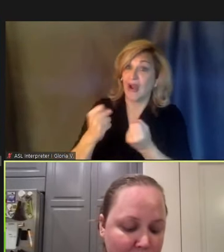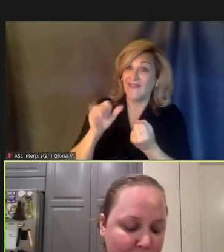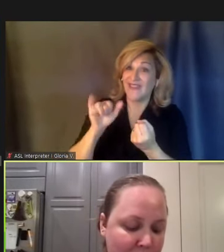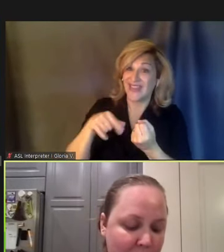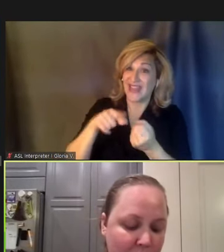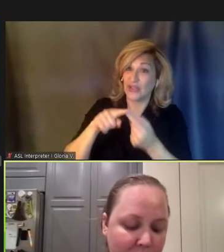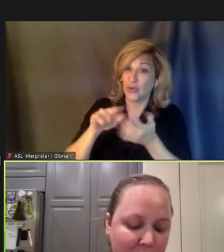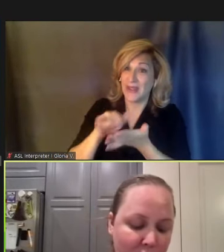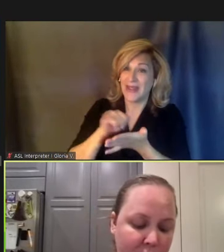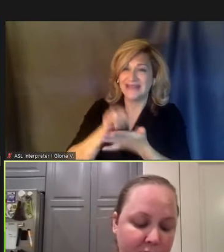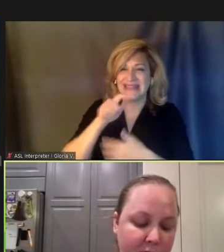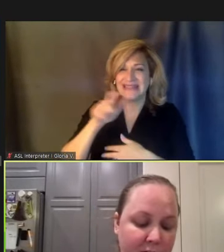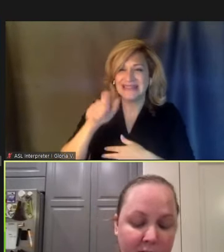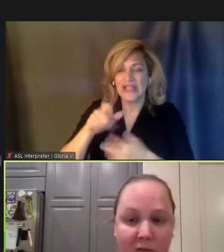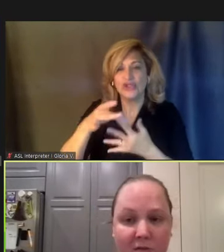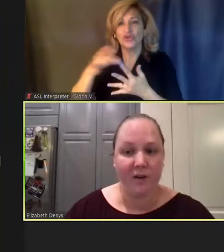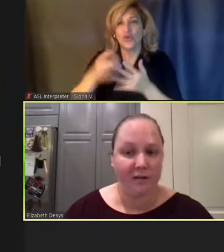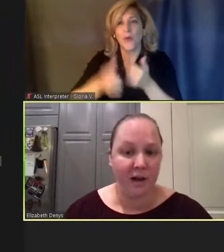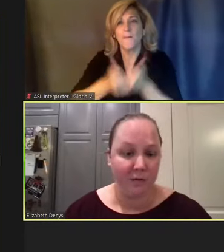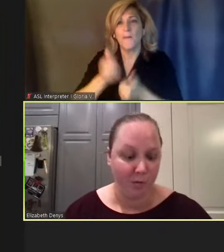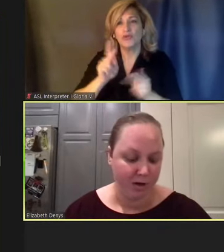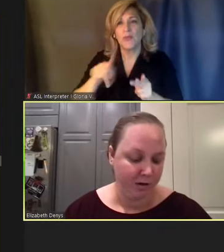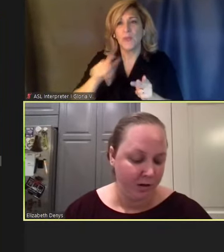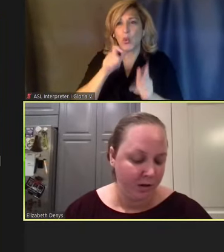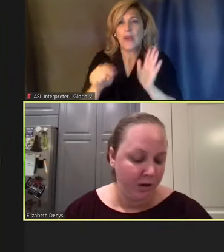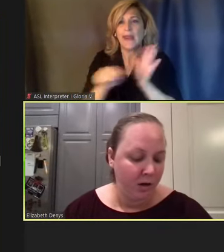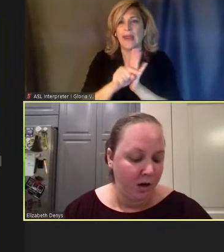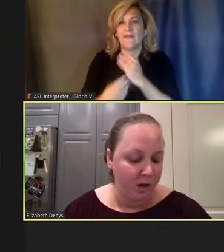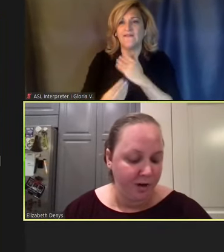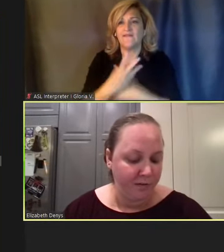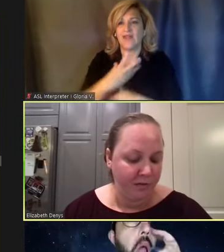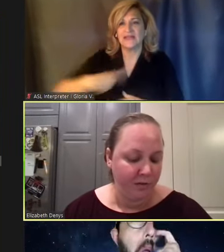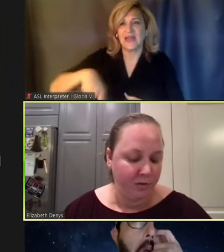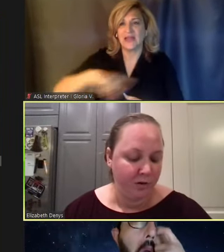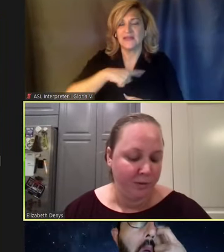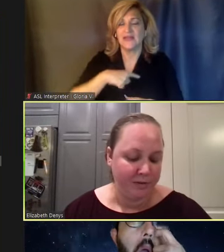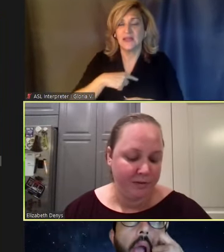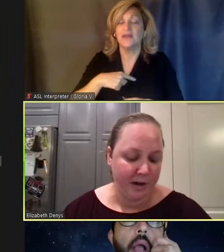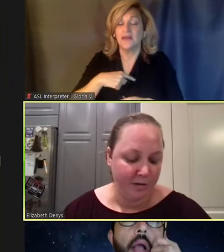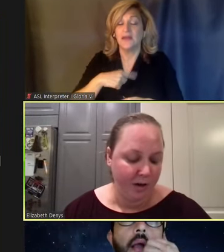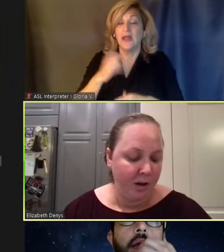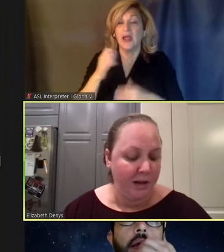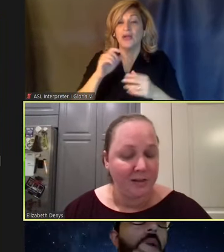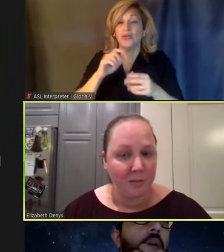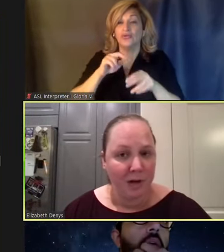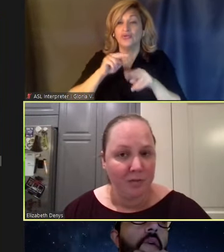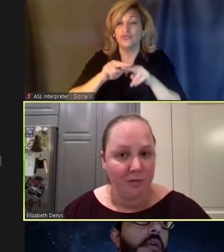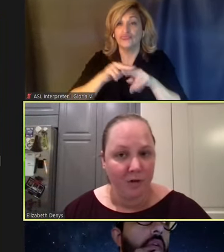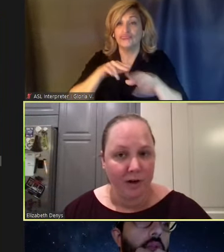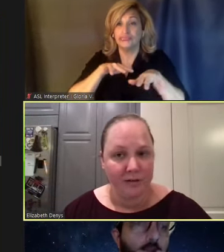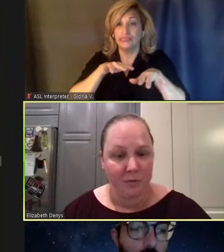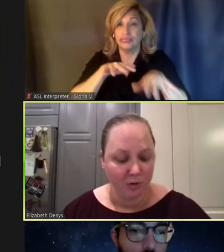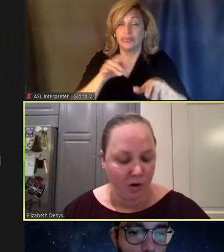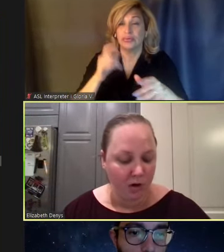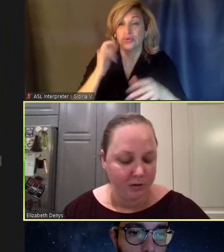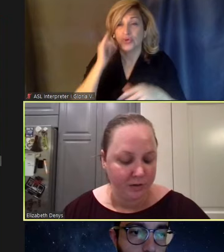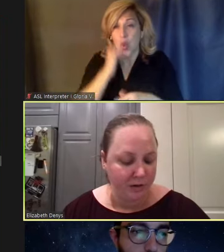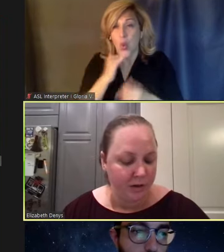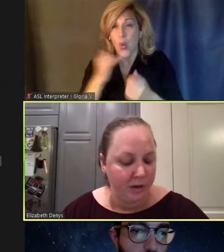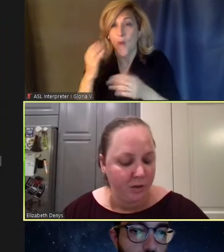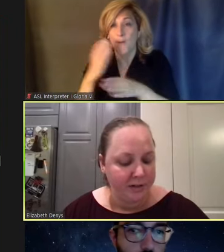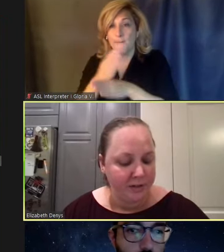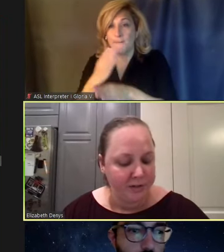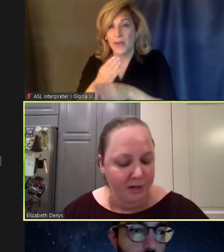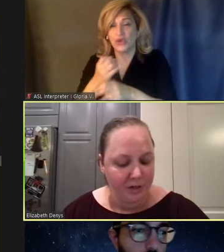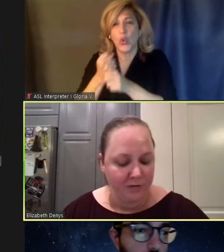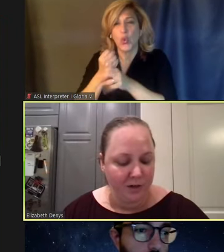choice made by a minority of New Yorkers that negatively affects everyone. Car traffic slows our buses down and sometimes even grinds them to a halt.